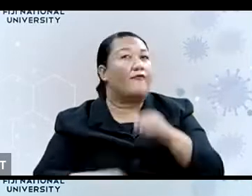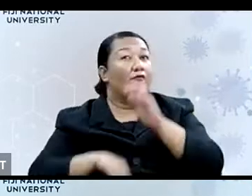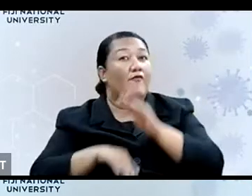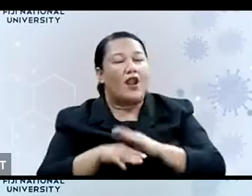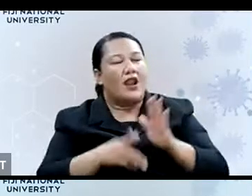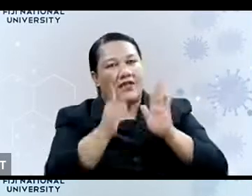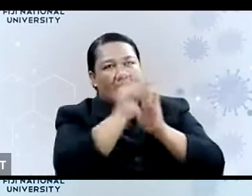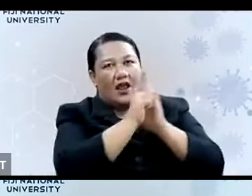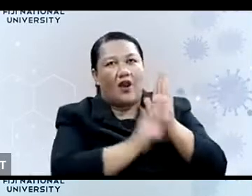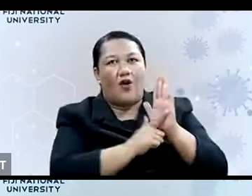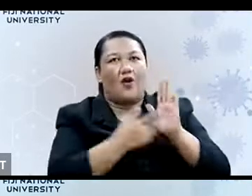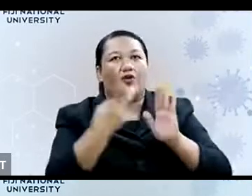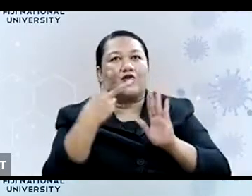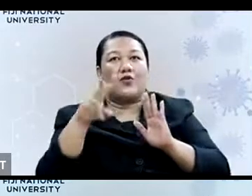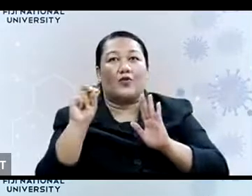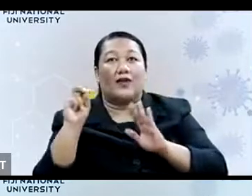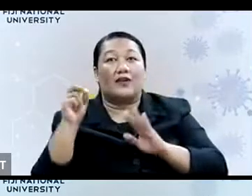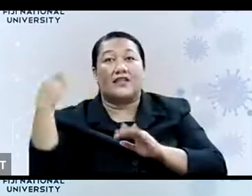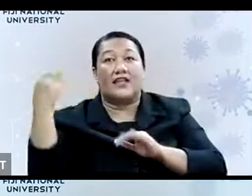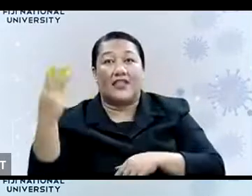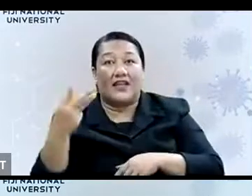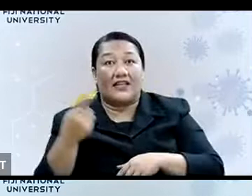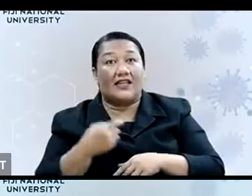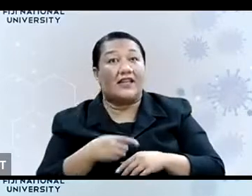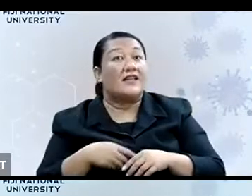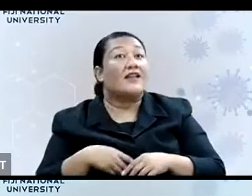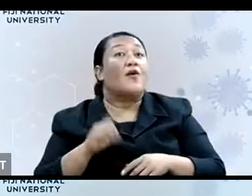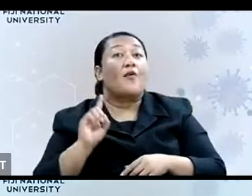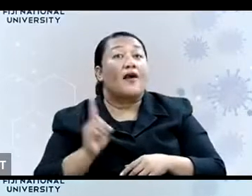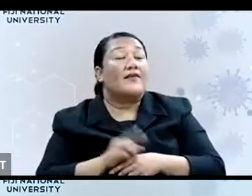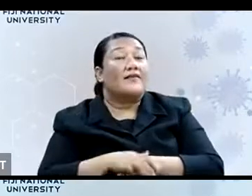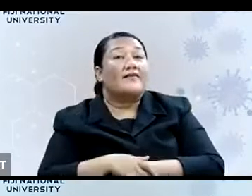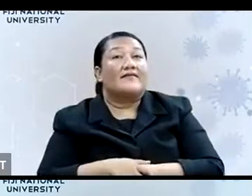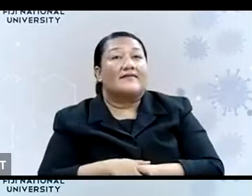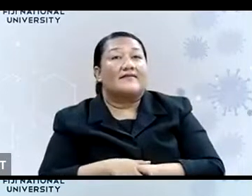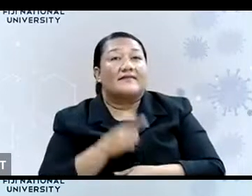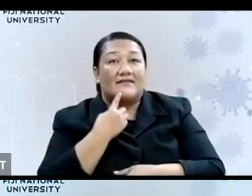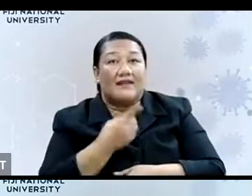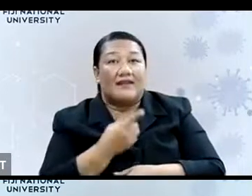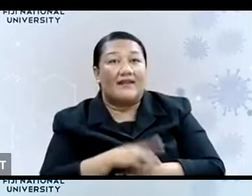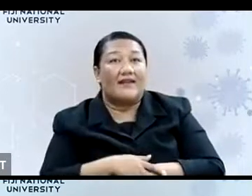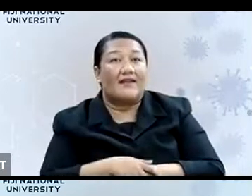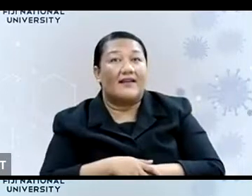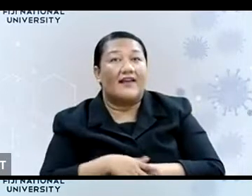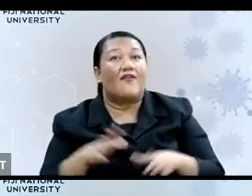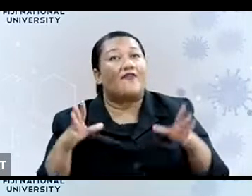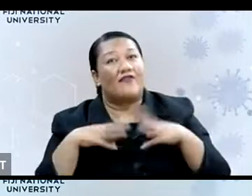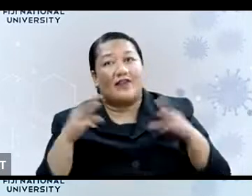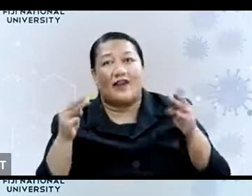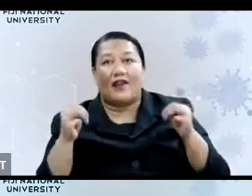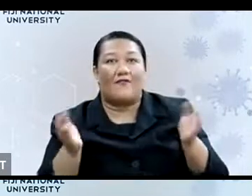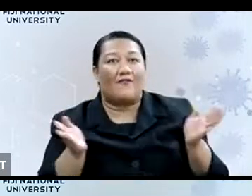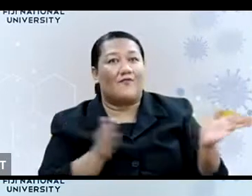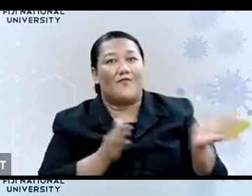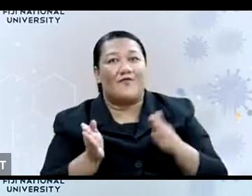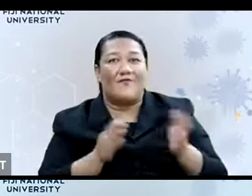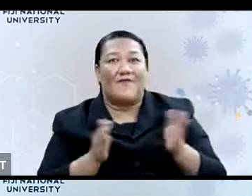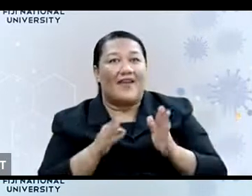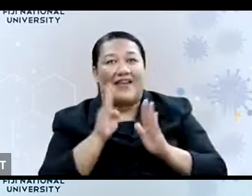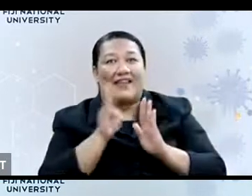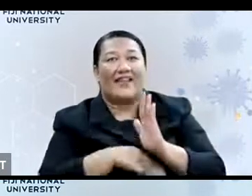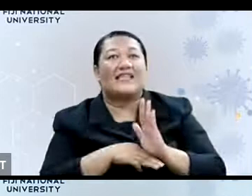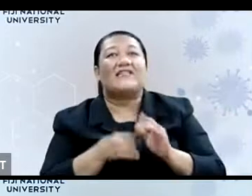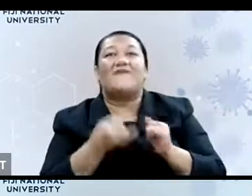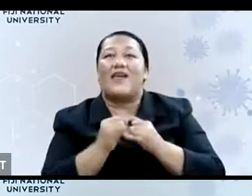Fiji 2013, guarantees our freedom of movement as one of the